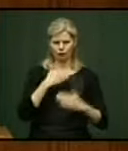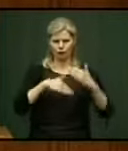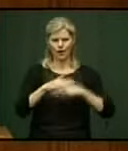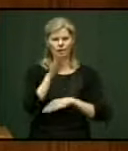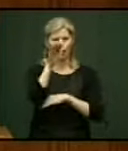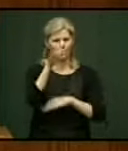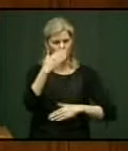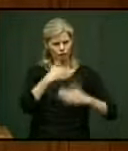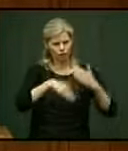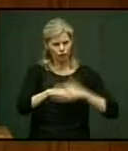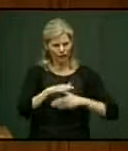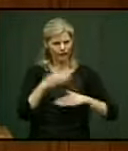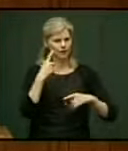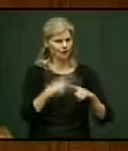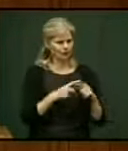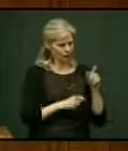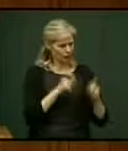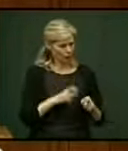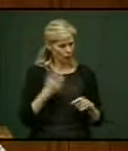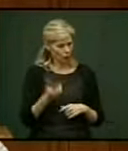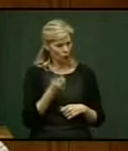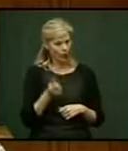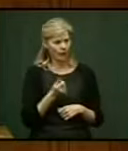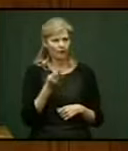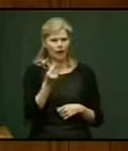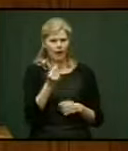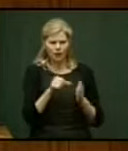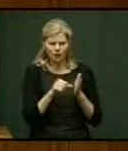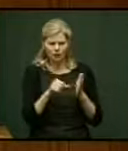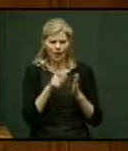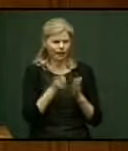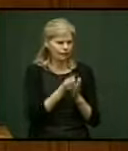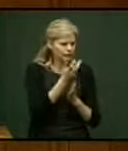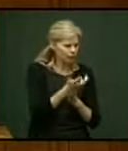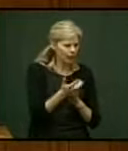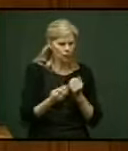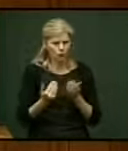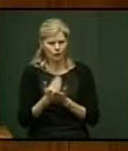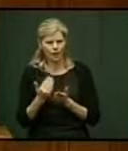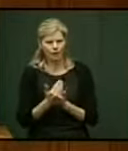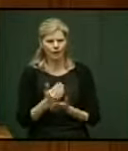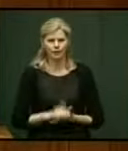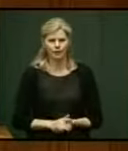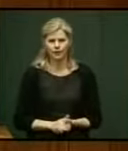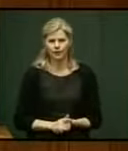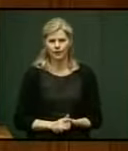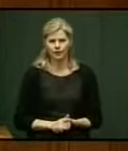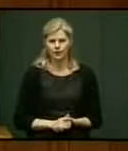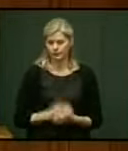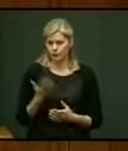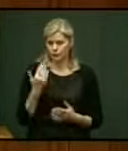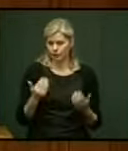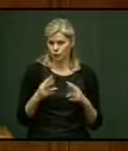over each week to save or to spend in the domestic economy. The latest research in transport and urban planning tells us it